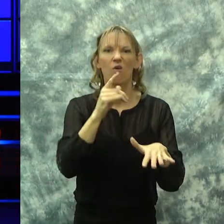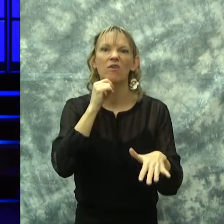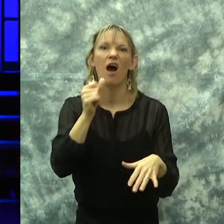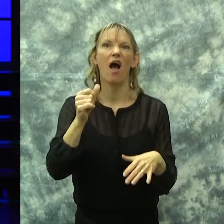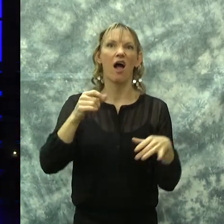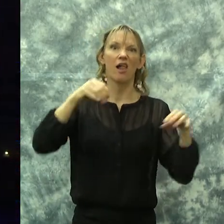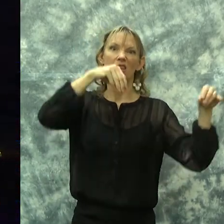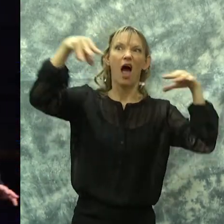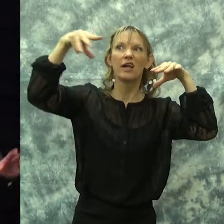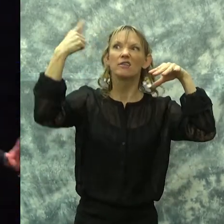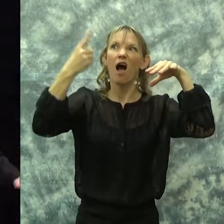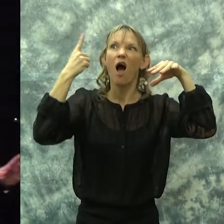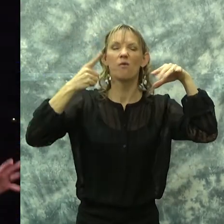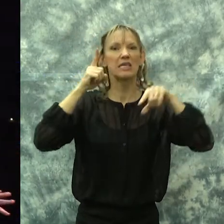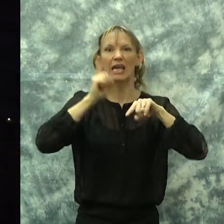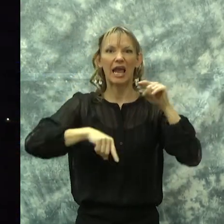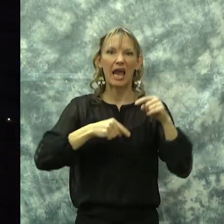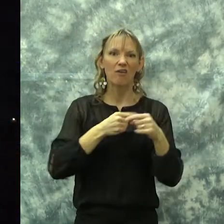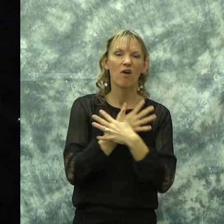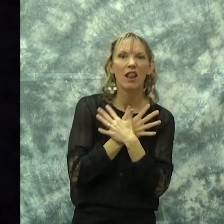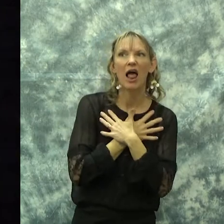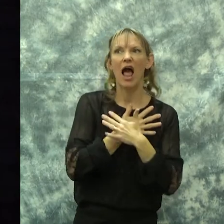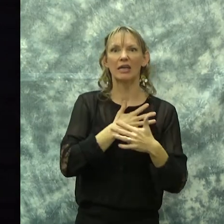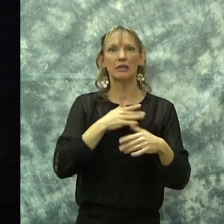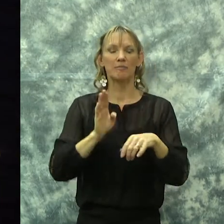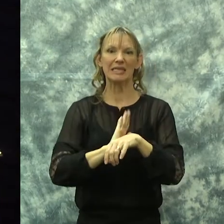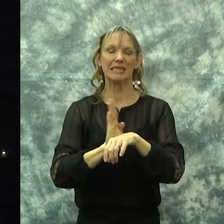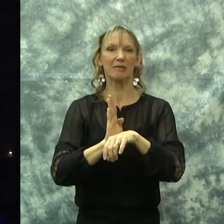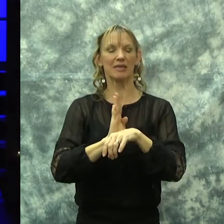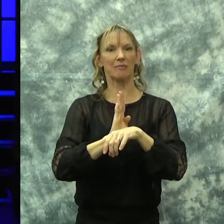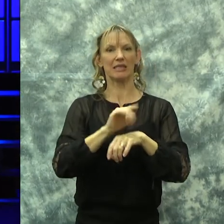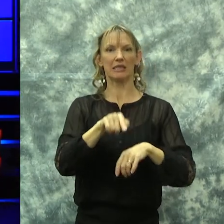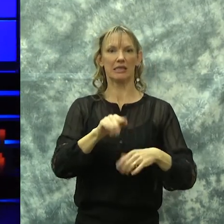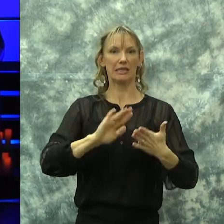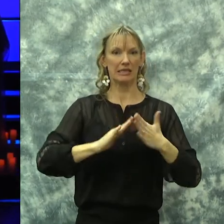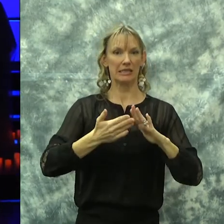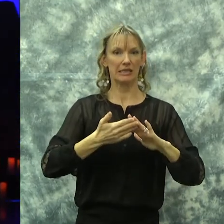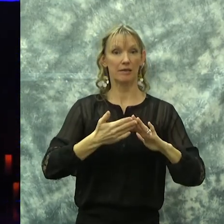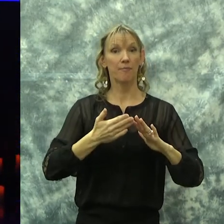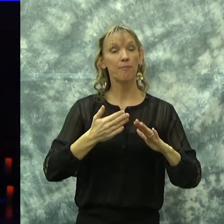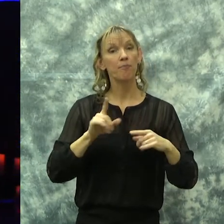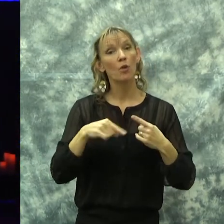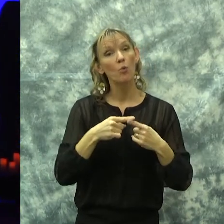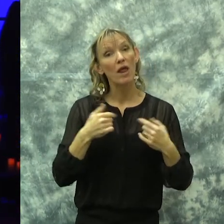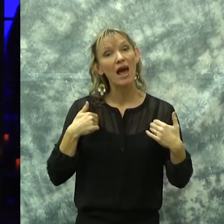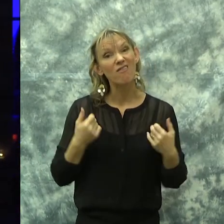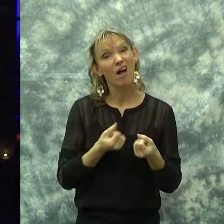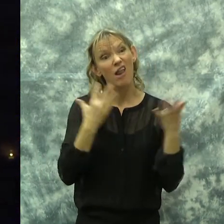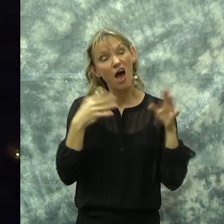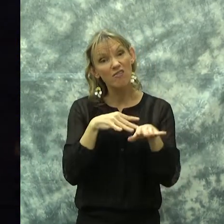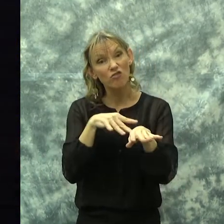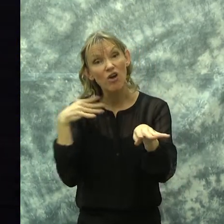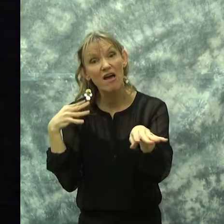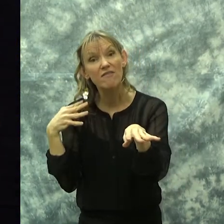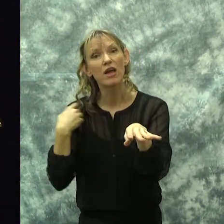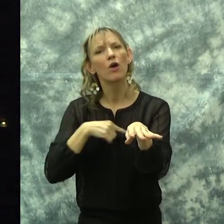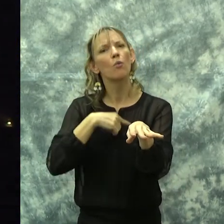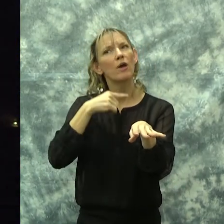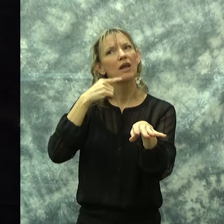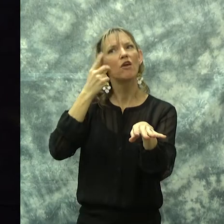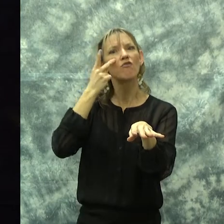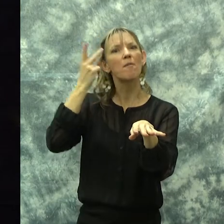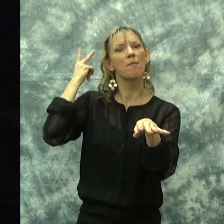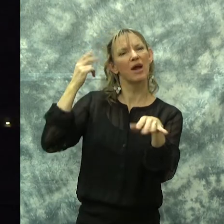ever turn them off and relax. It gets very busy in this city. And when there's a lot of traffic, we remember that